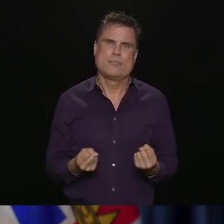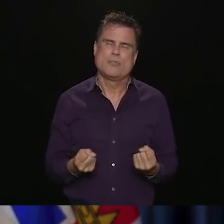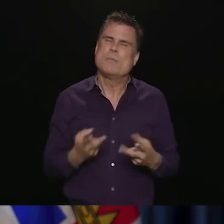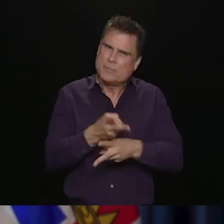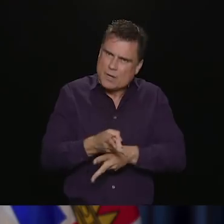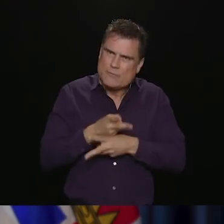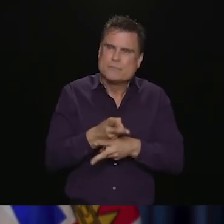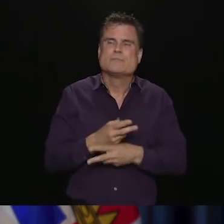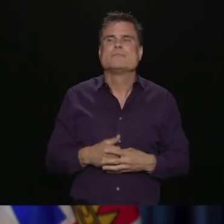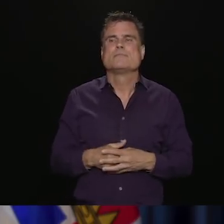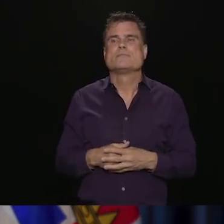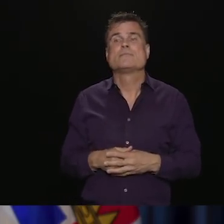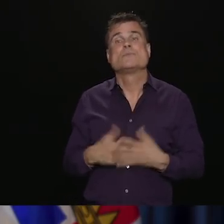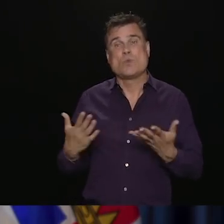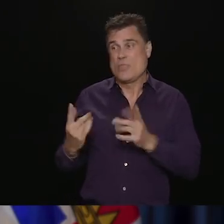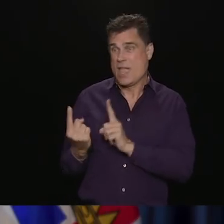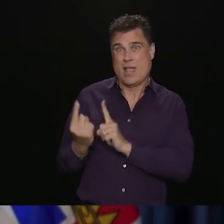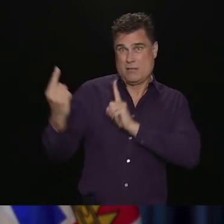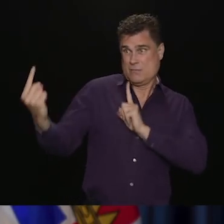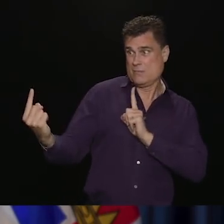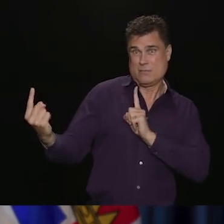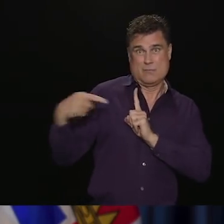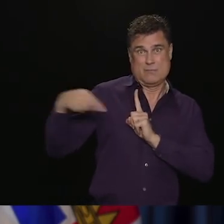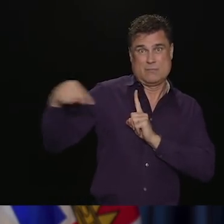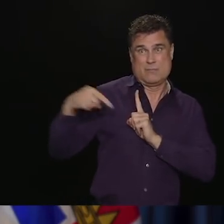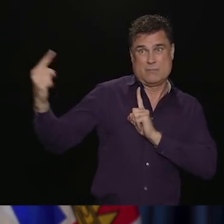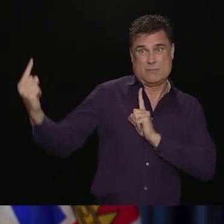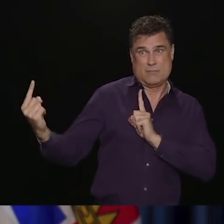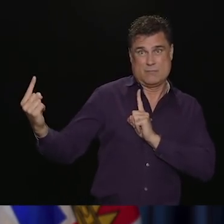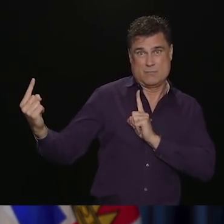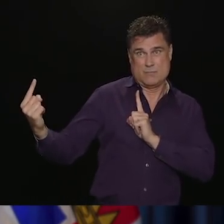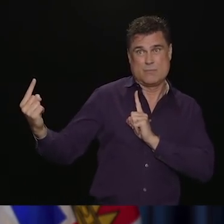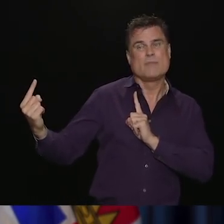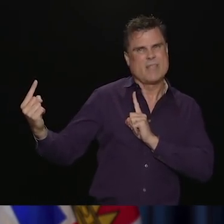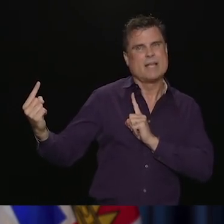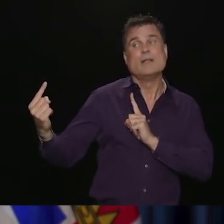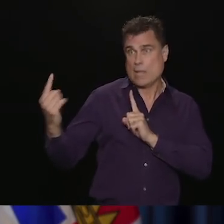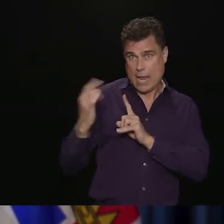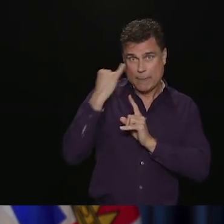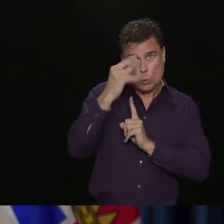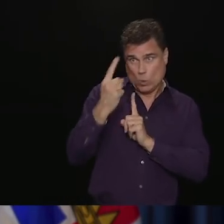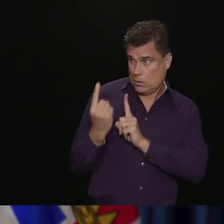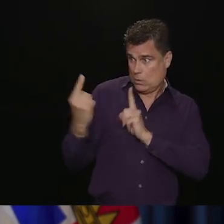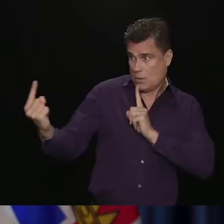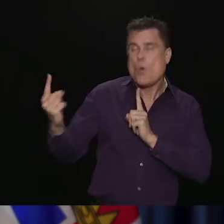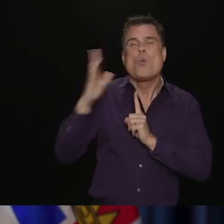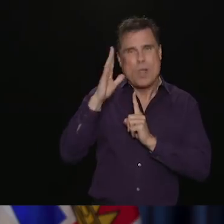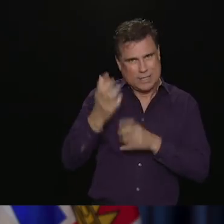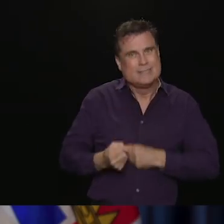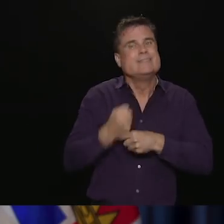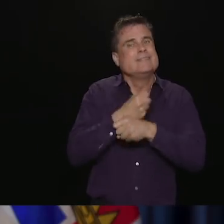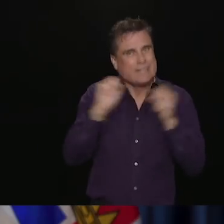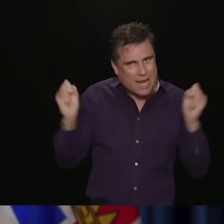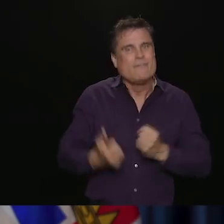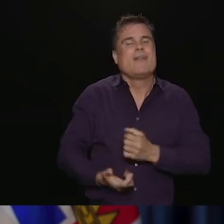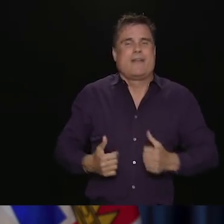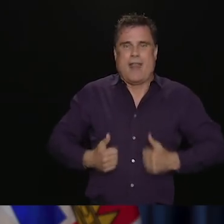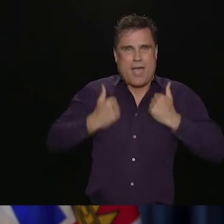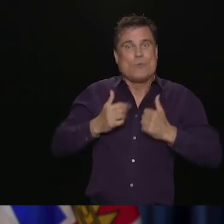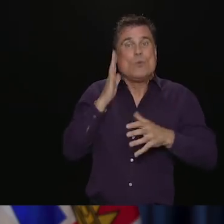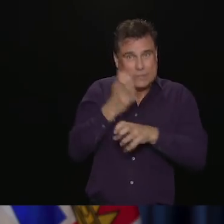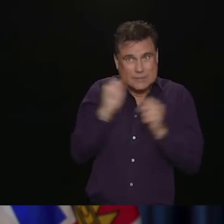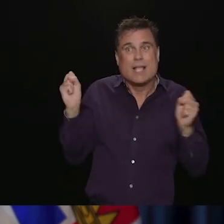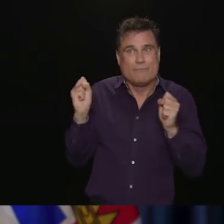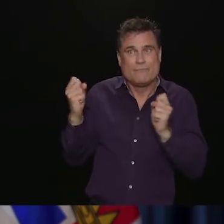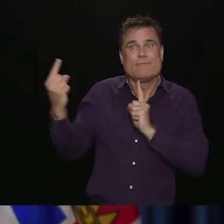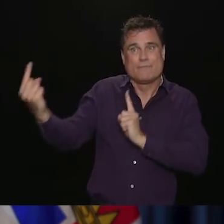and we're going to have to continue to do it for days and weeks and months to come, which means we're going to have to adjust to that,